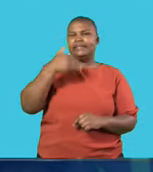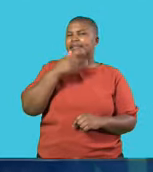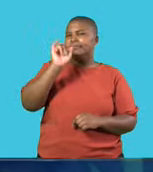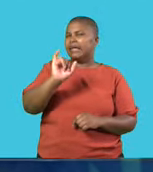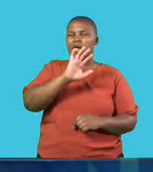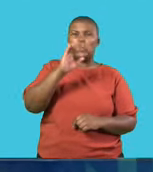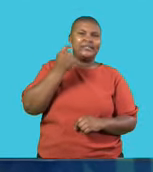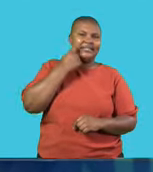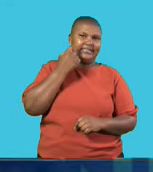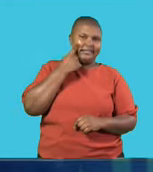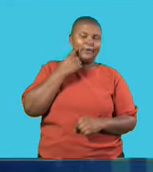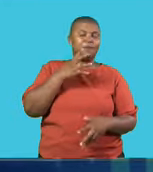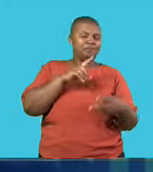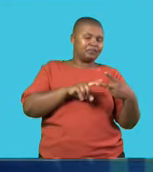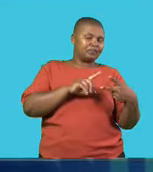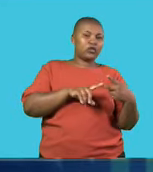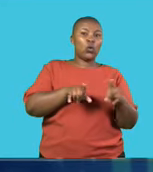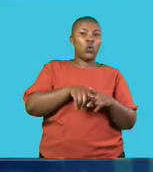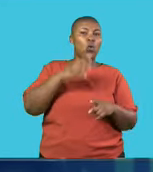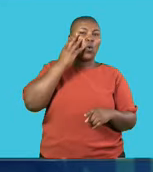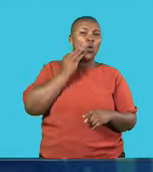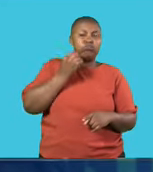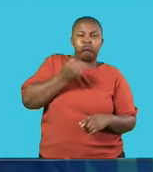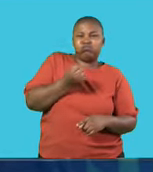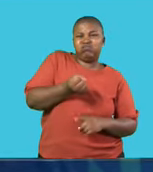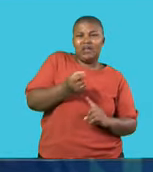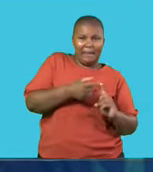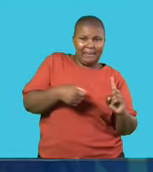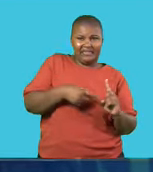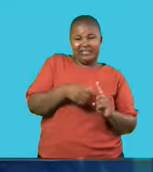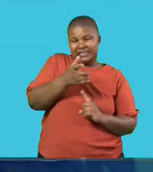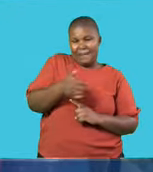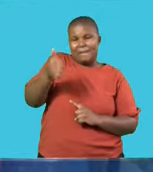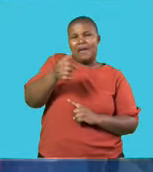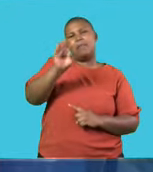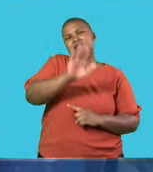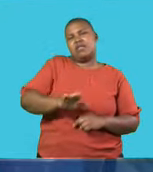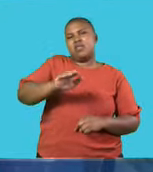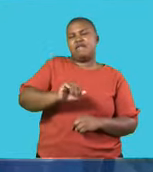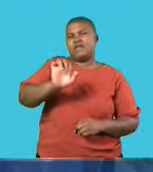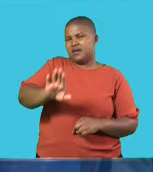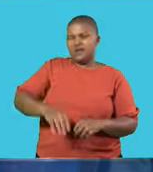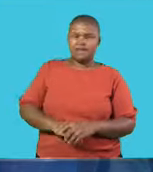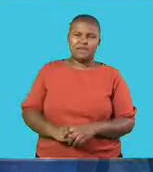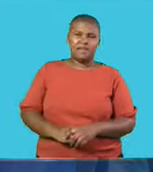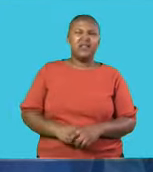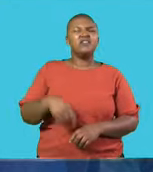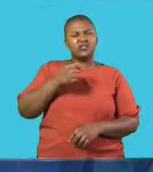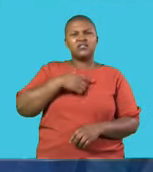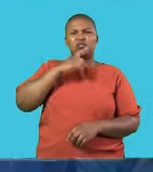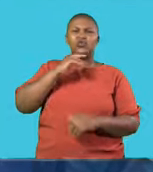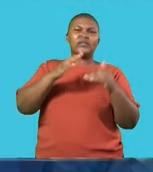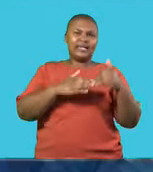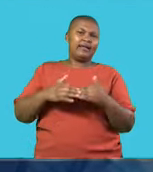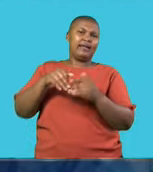There's also a factor of him being an old person and a senior citizen. So we care about our